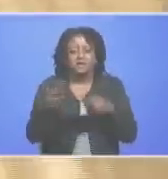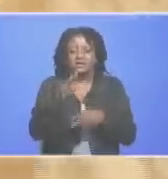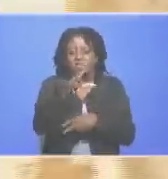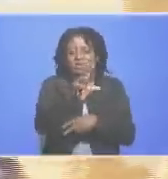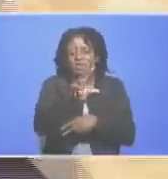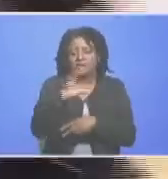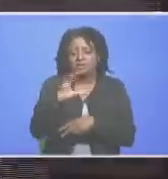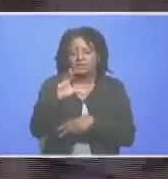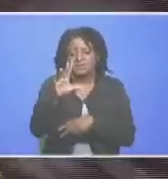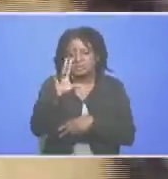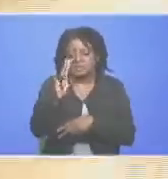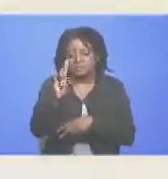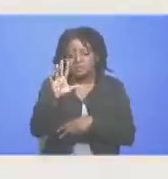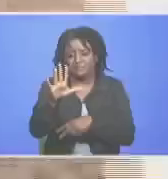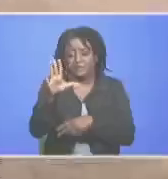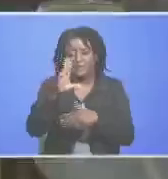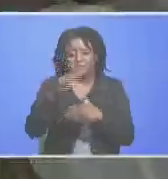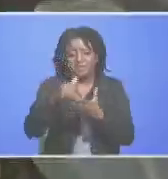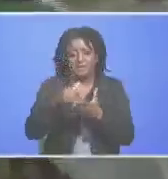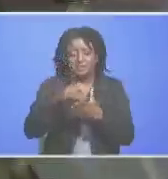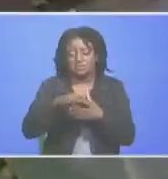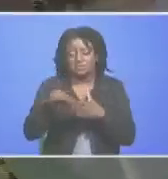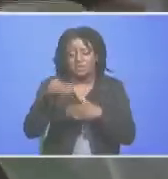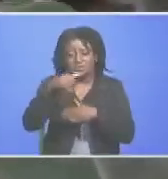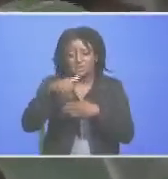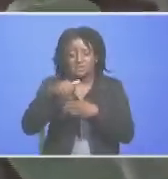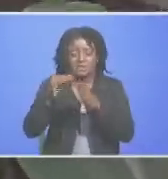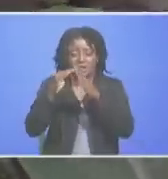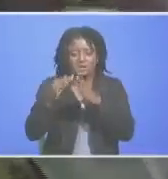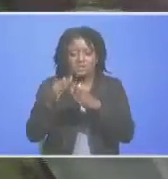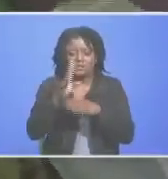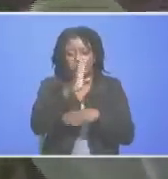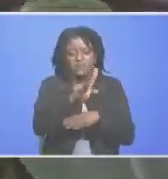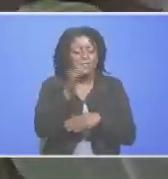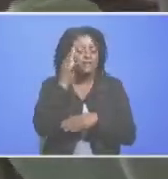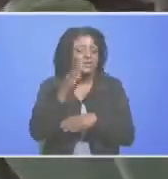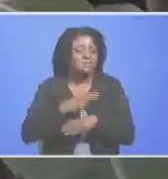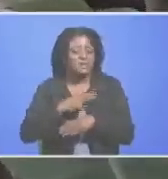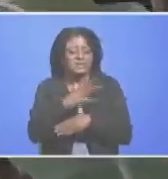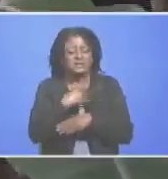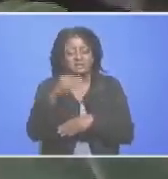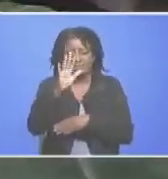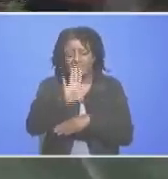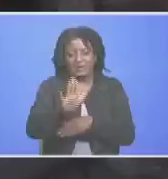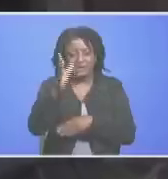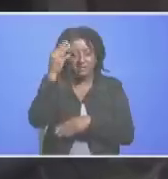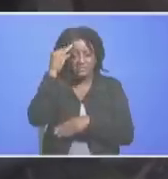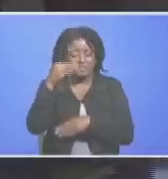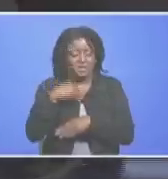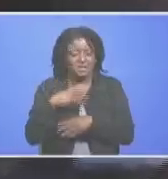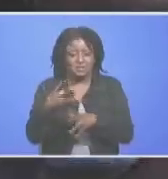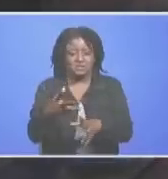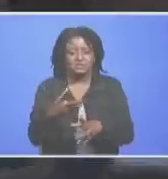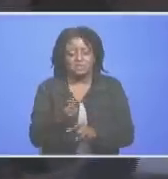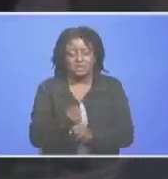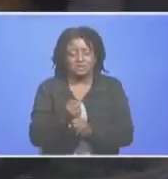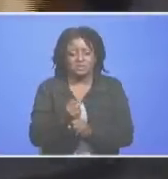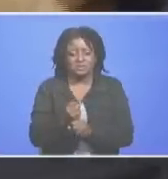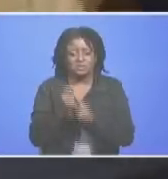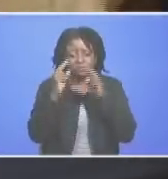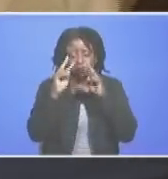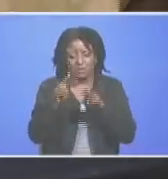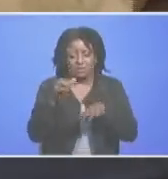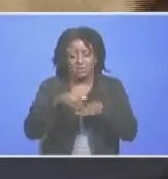$375,000 inside the house. As a result of that discovery, 4 females and 5 males were arrested. Be sure to tune in at 7